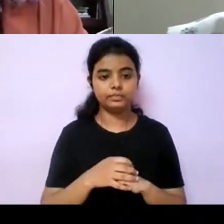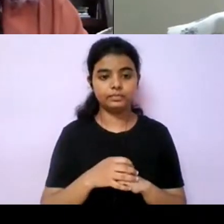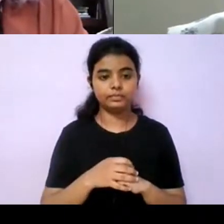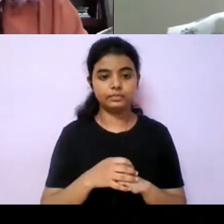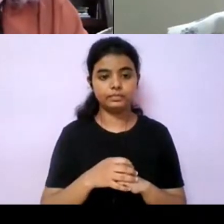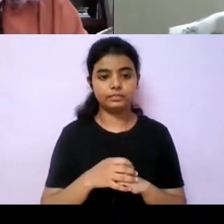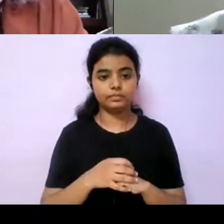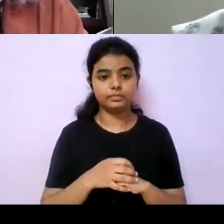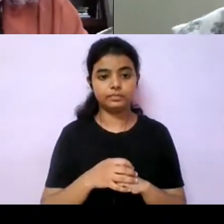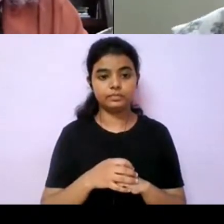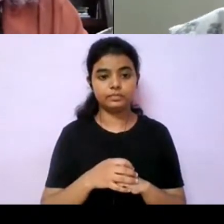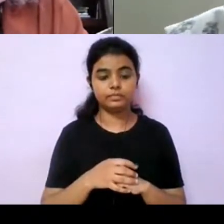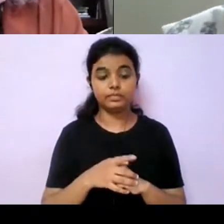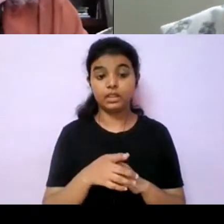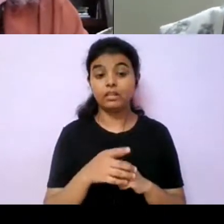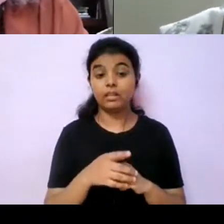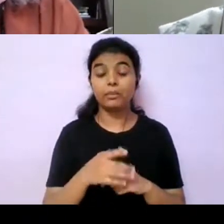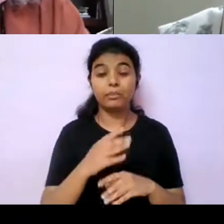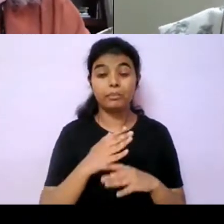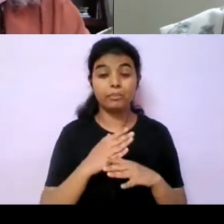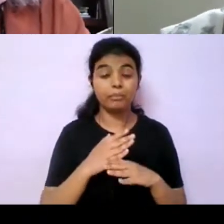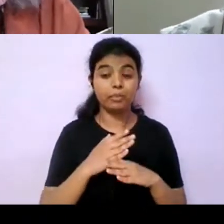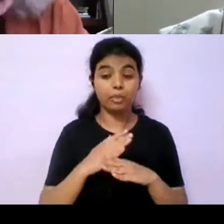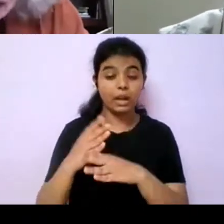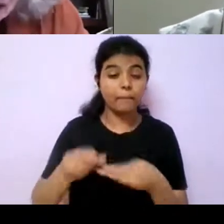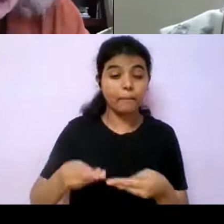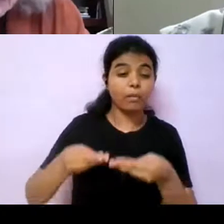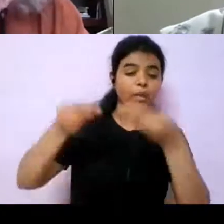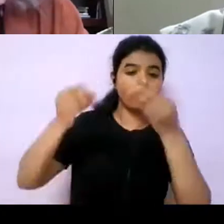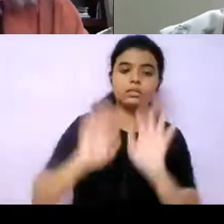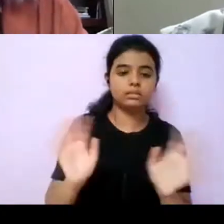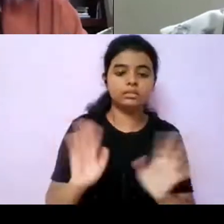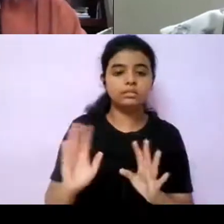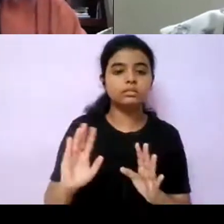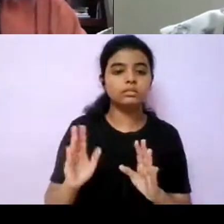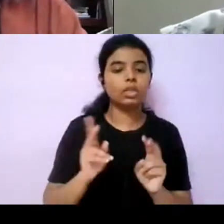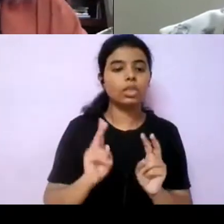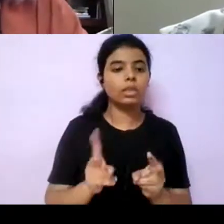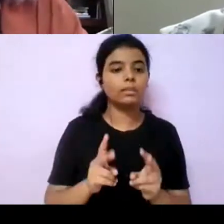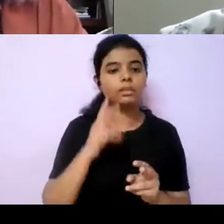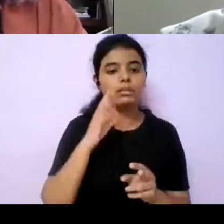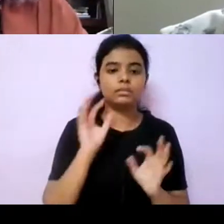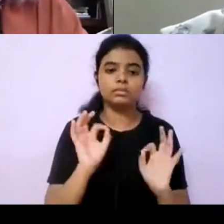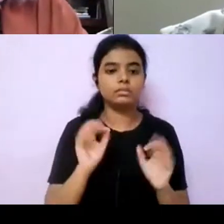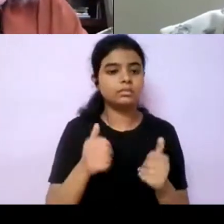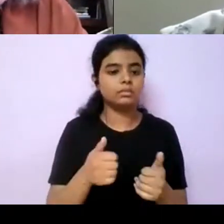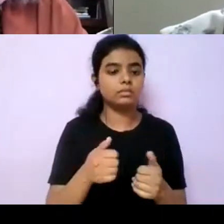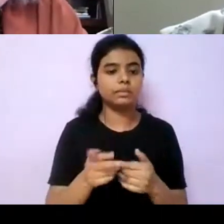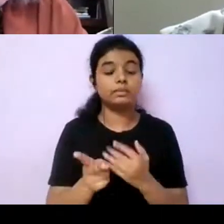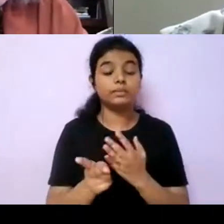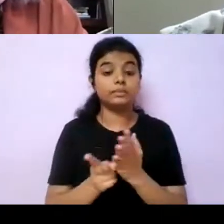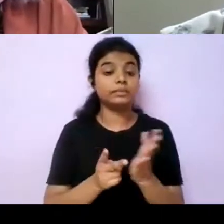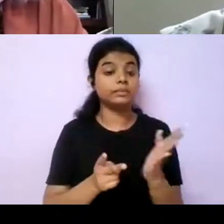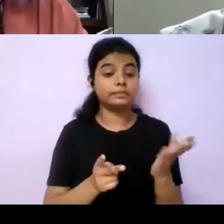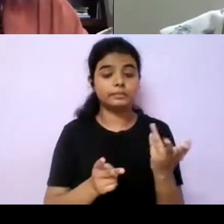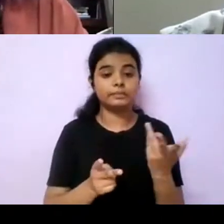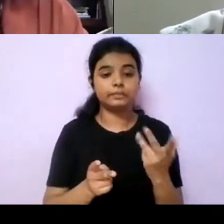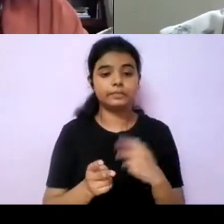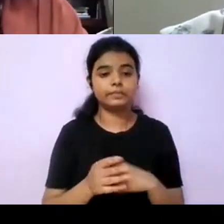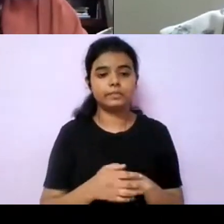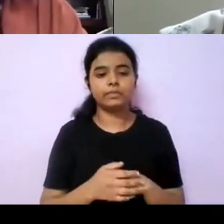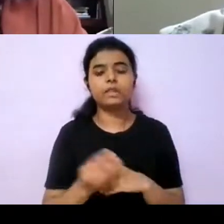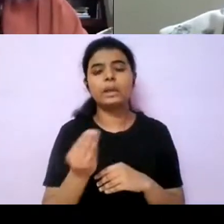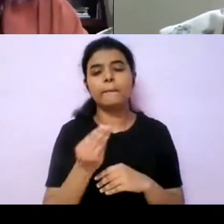not to be overprotective. On the other hand, as I said, some